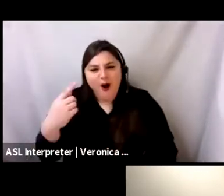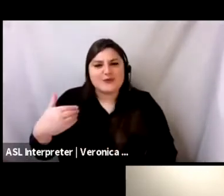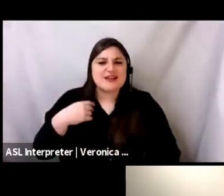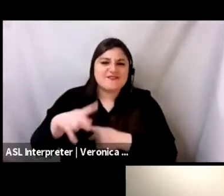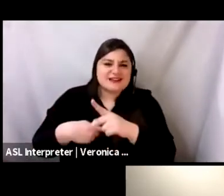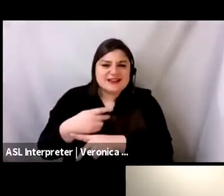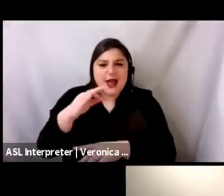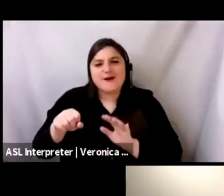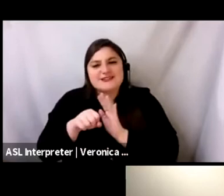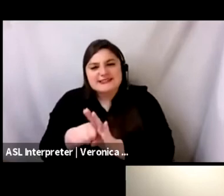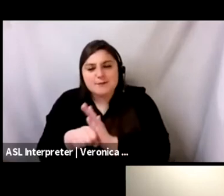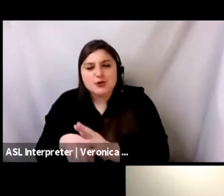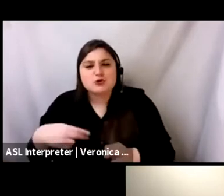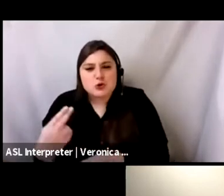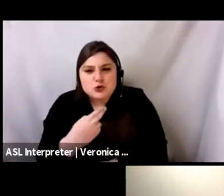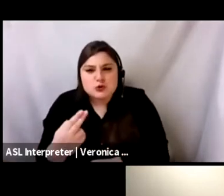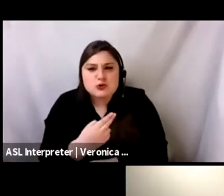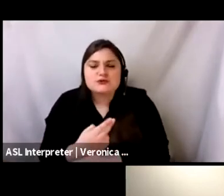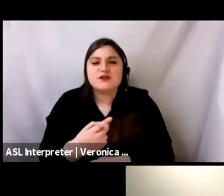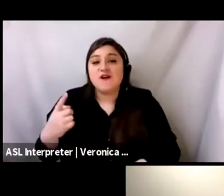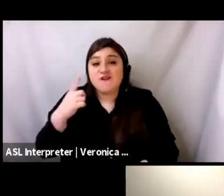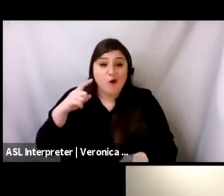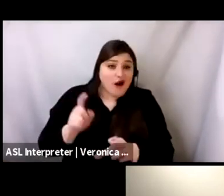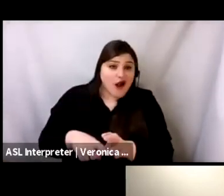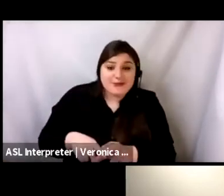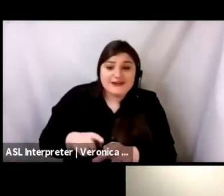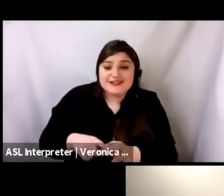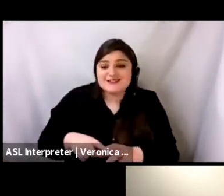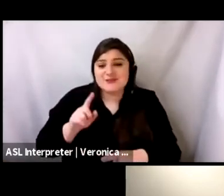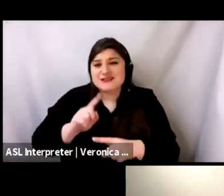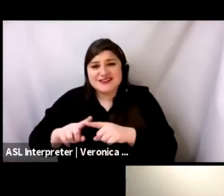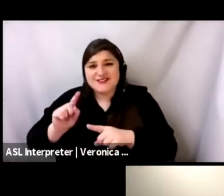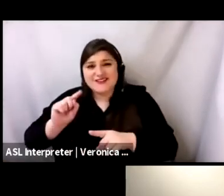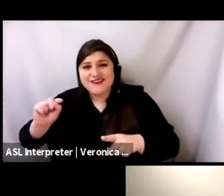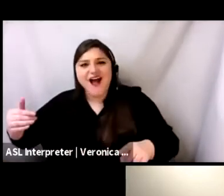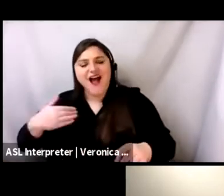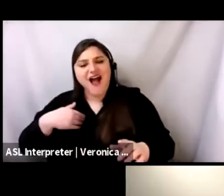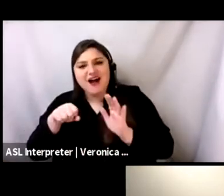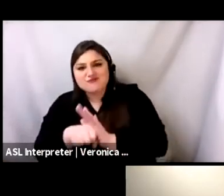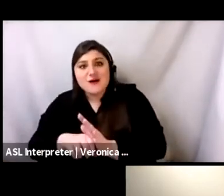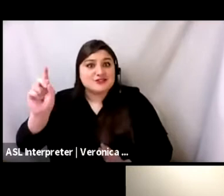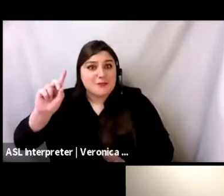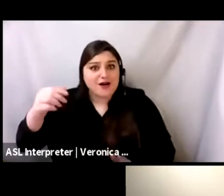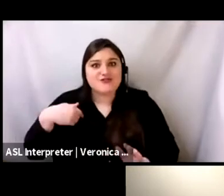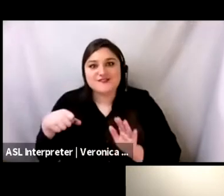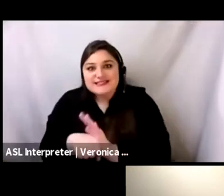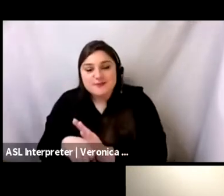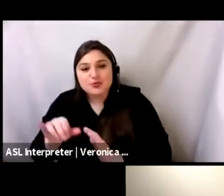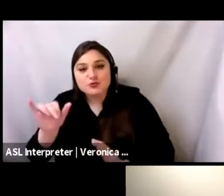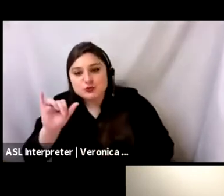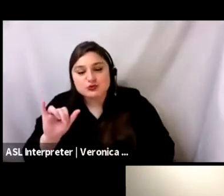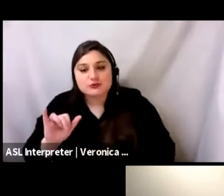political ideology, from monarchism, communism, to anarchism, and nowadays democracy. But there's